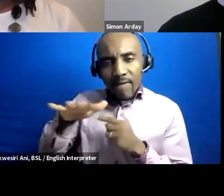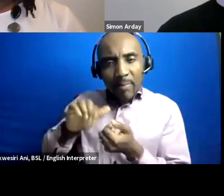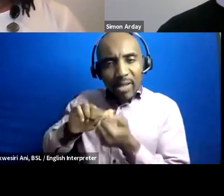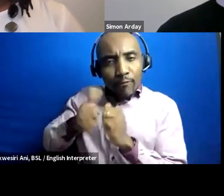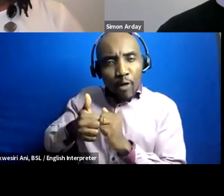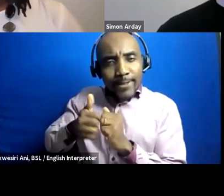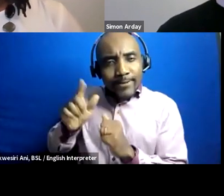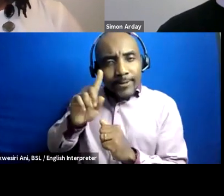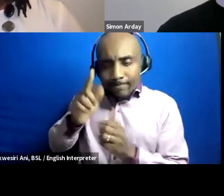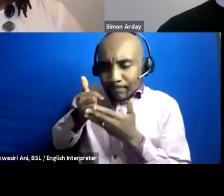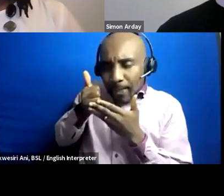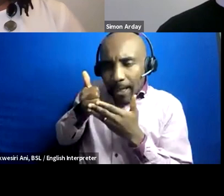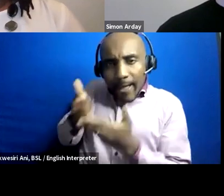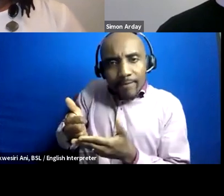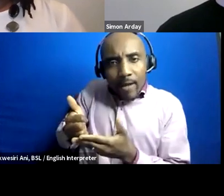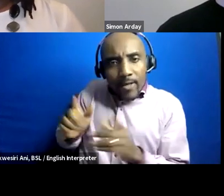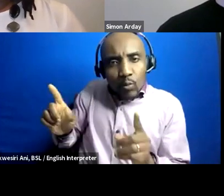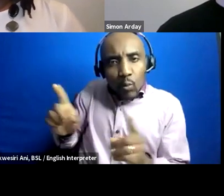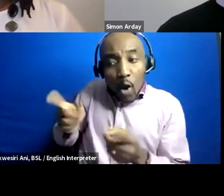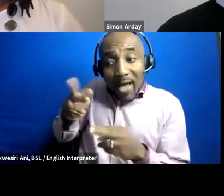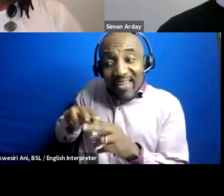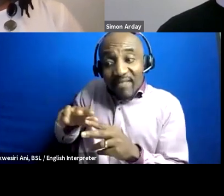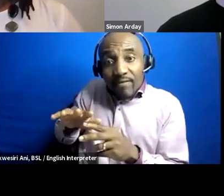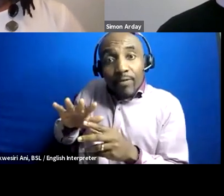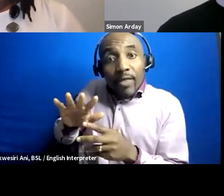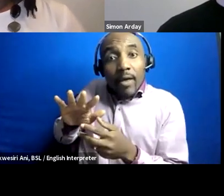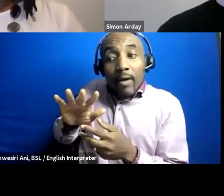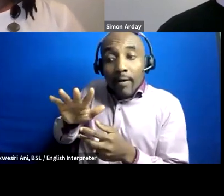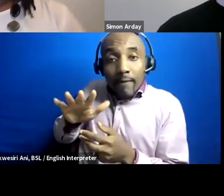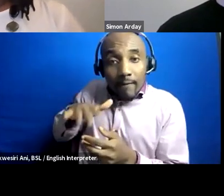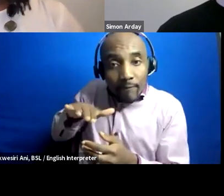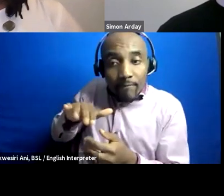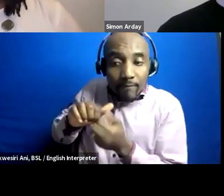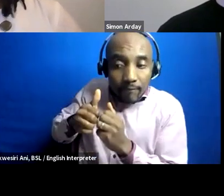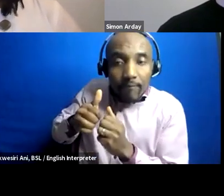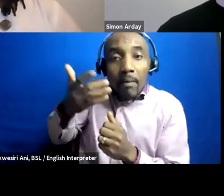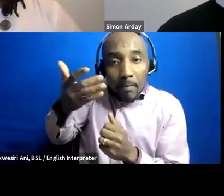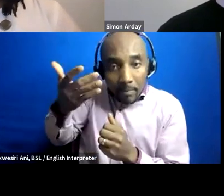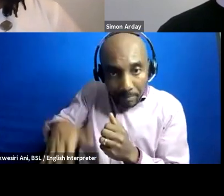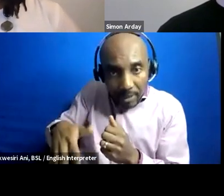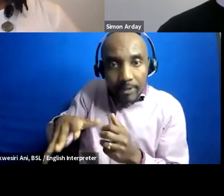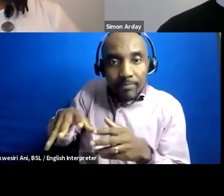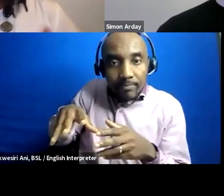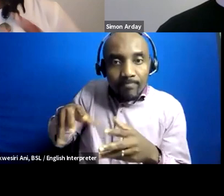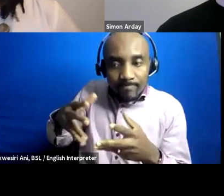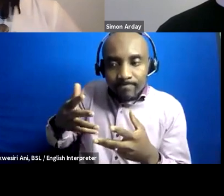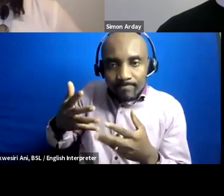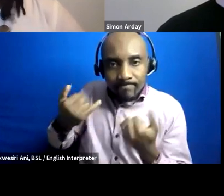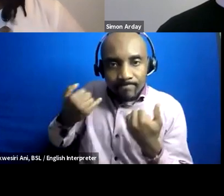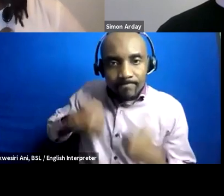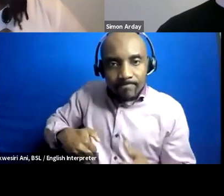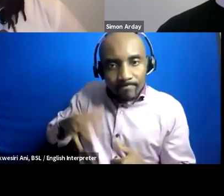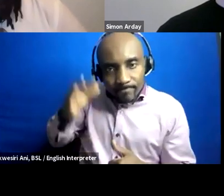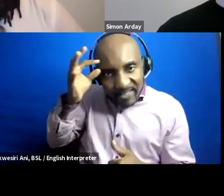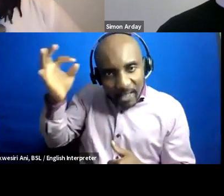with psychosis? I know, David, you already made reference to your mom, but would like to hear from you again. So I don't know who's going to